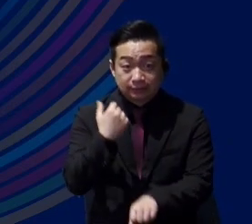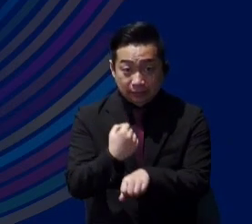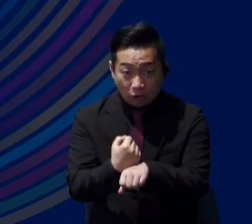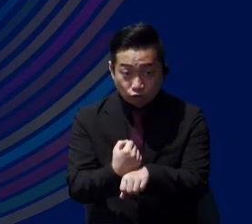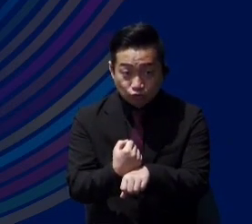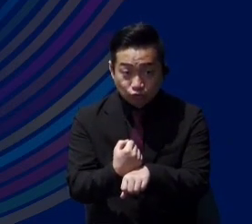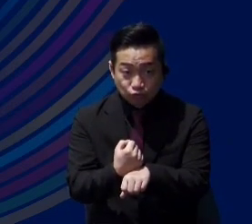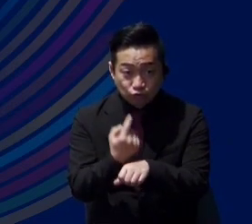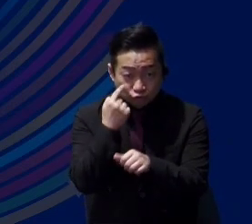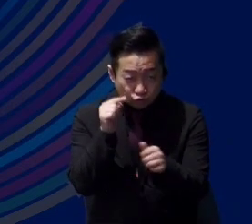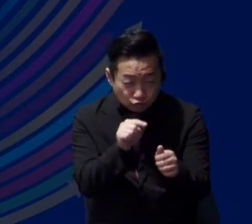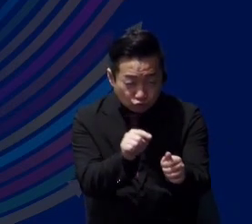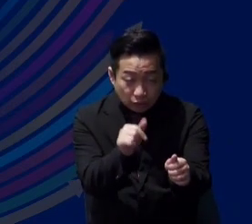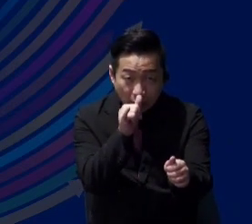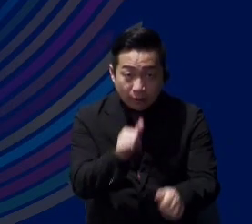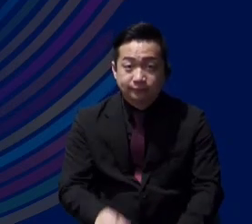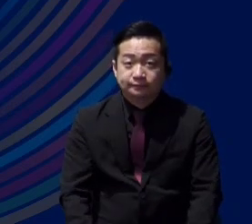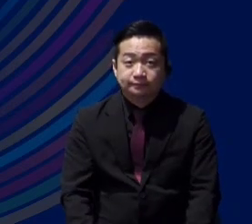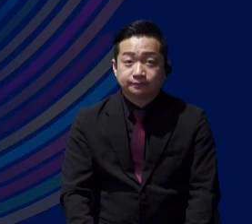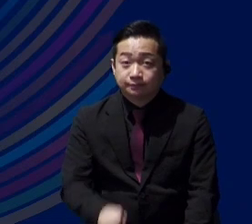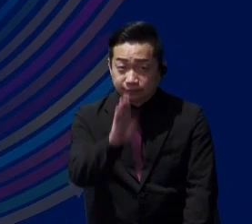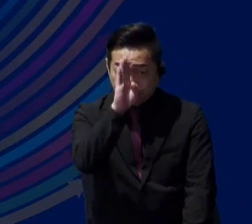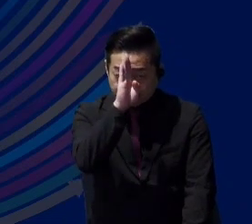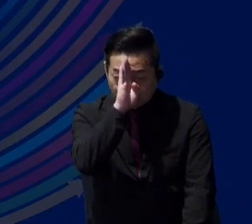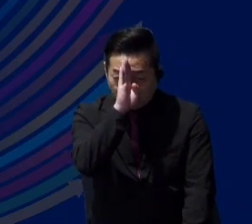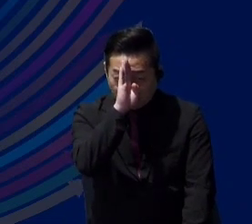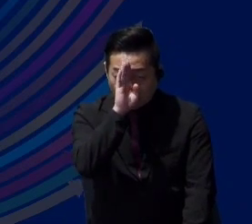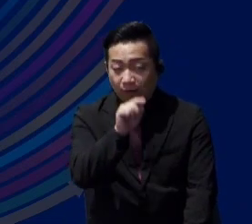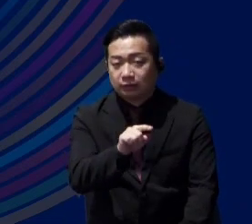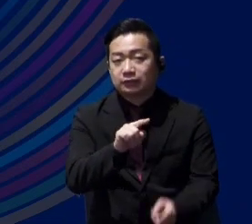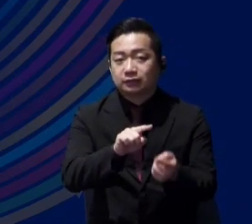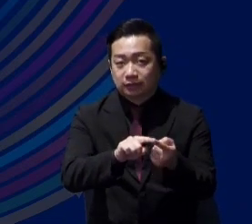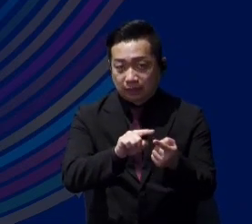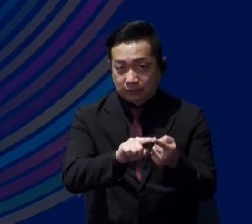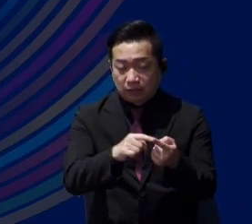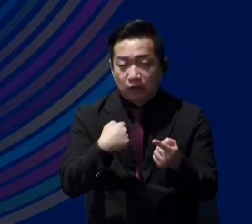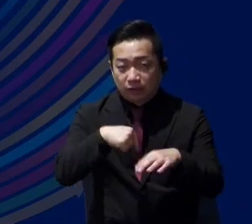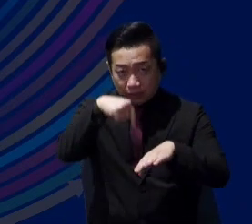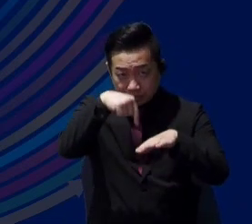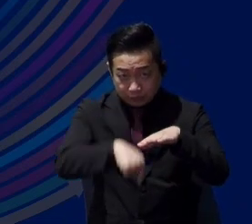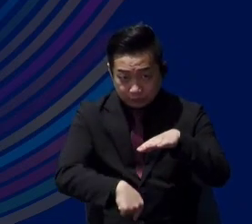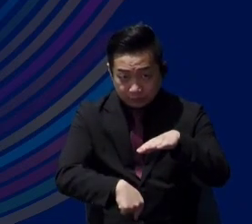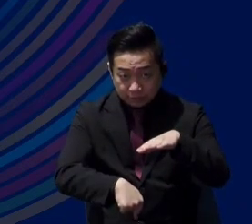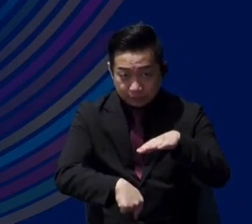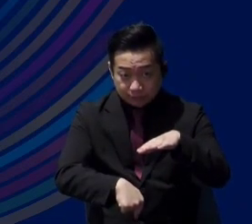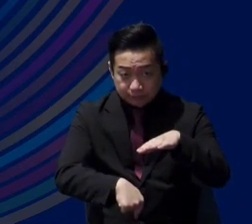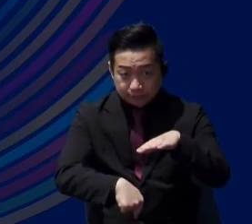divide them to the sequela. Sequela is